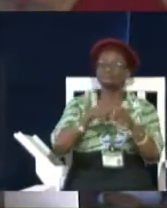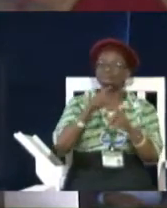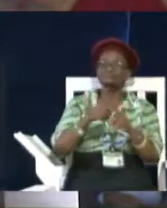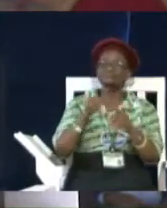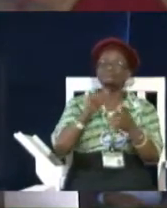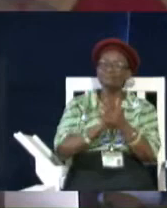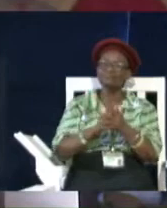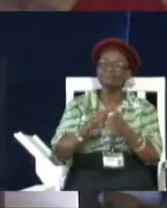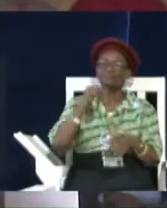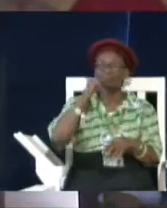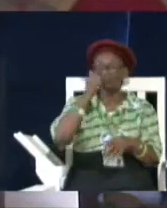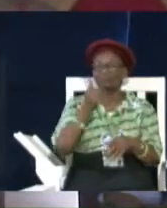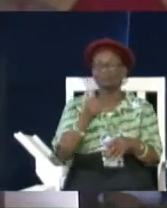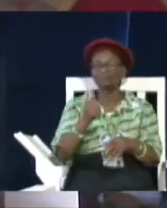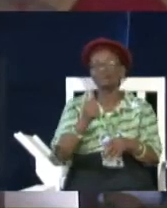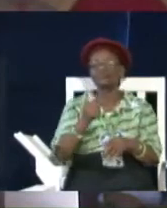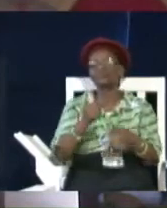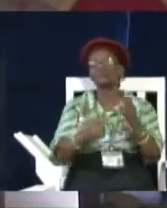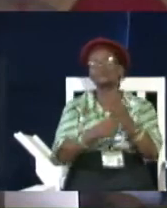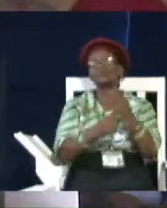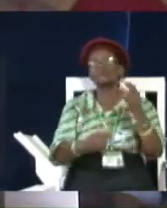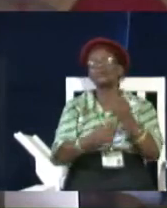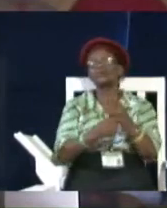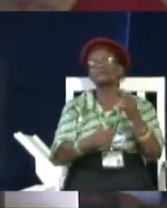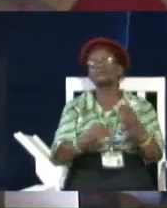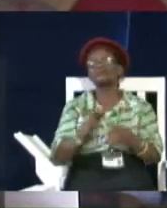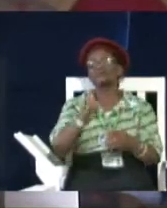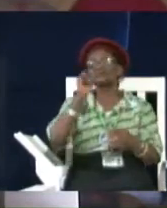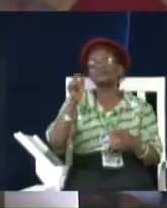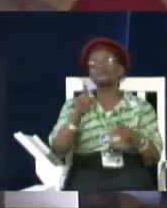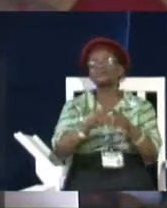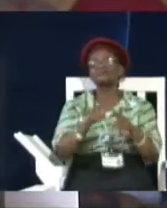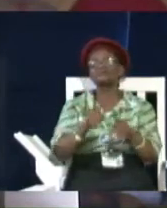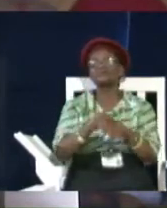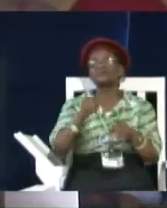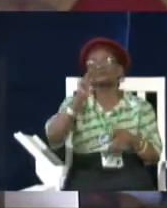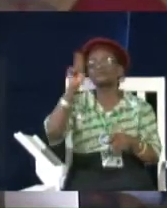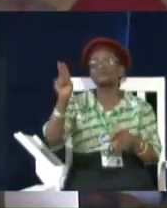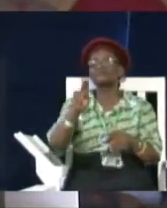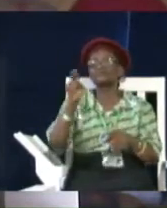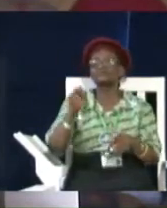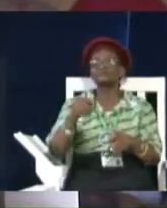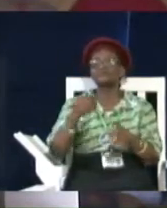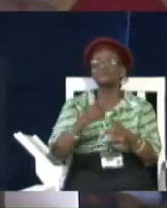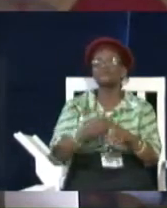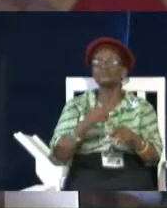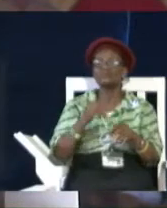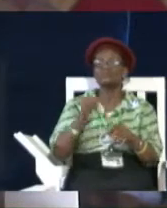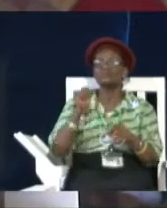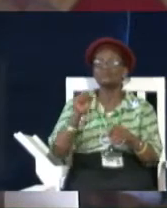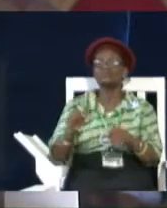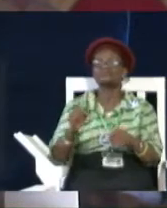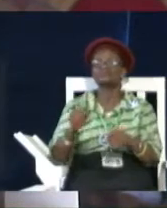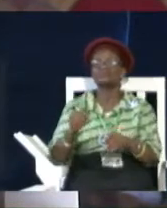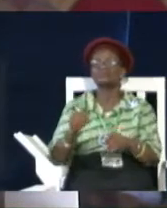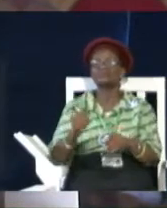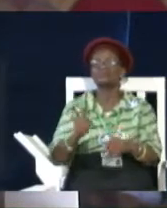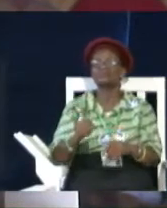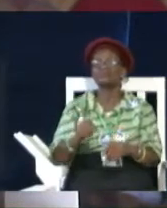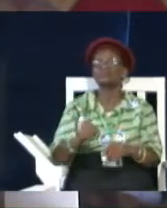Oil is also used for setting people or